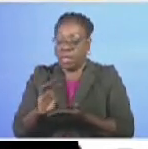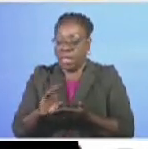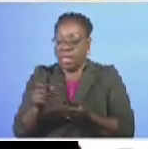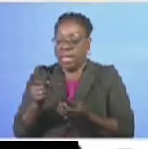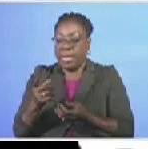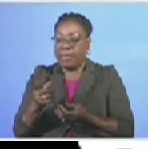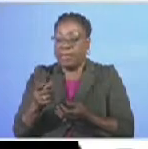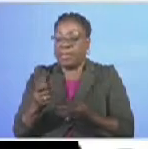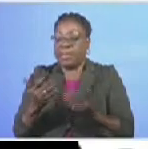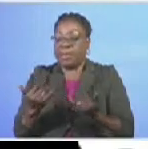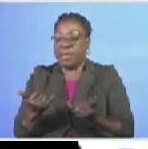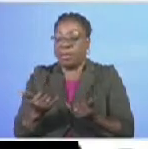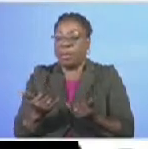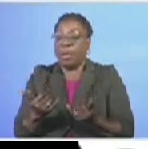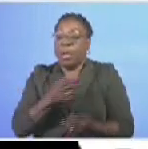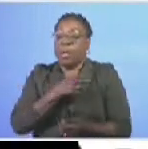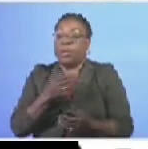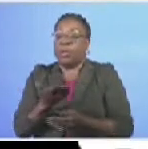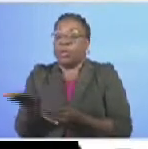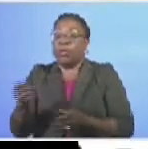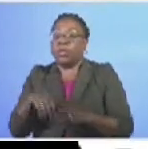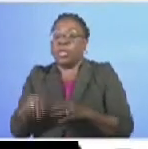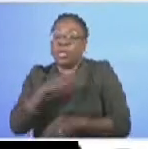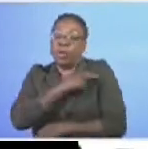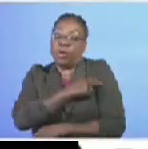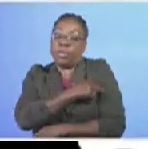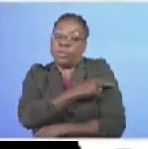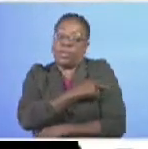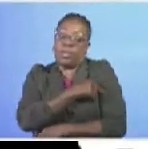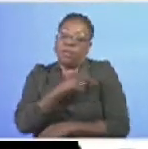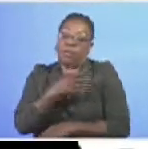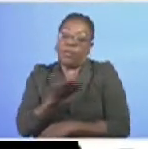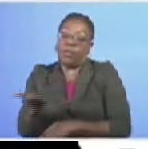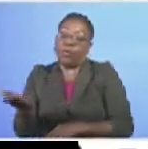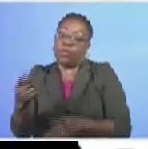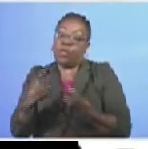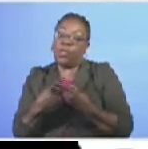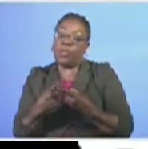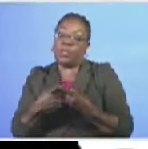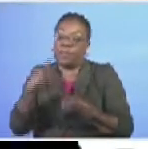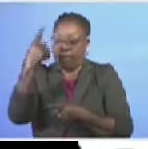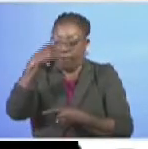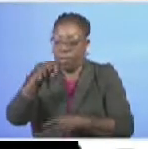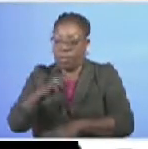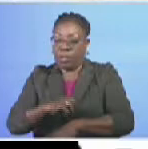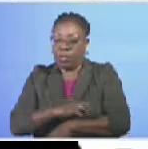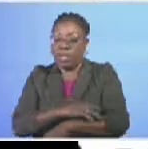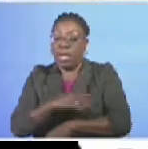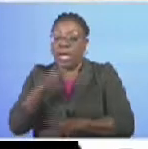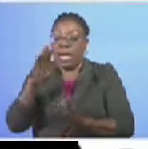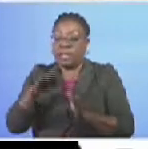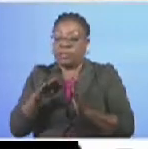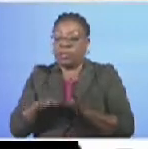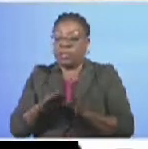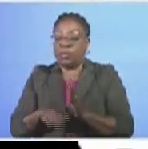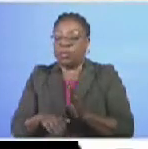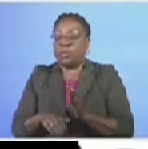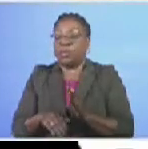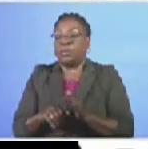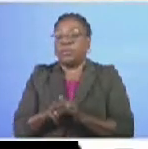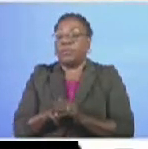pipeline. Hospitalization among persons testing positive for COVID-19 have reduced dramatically as